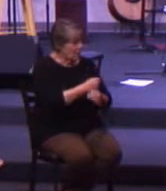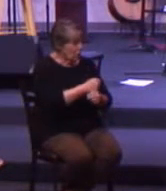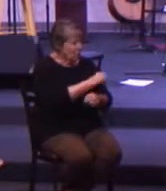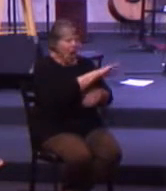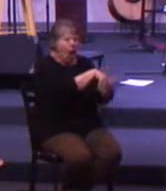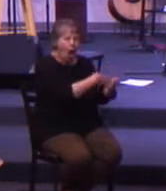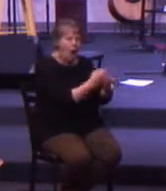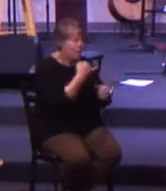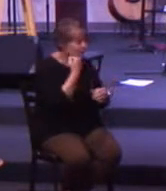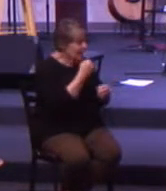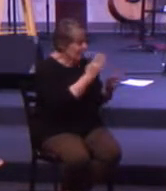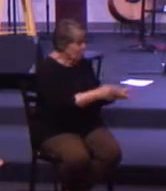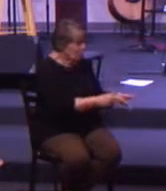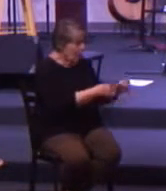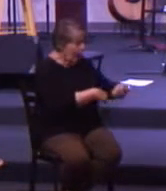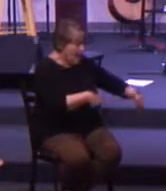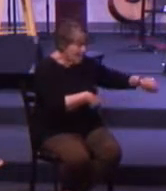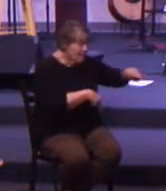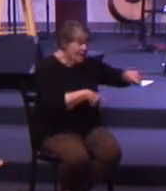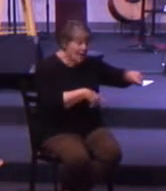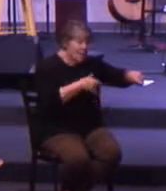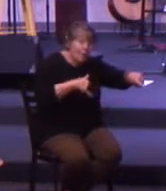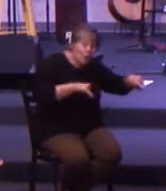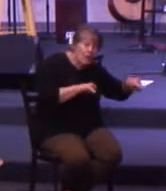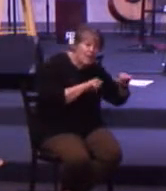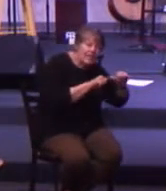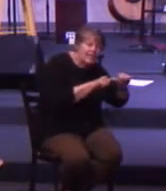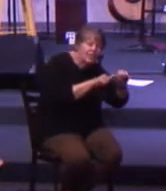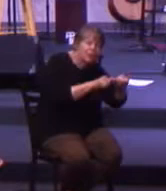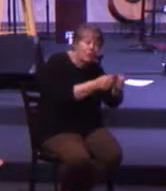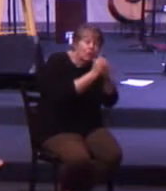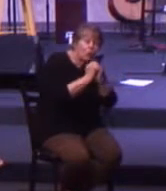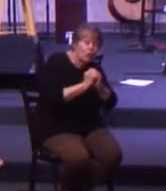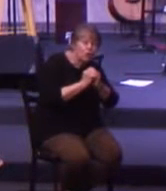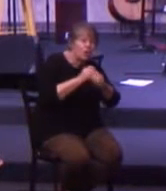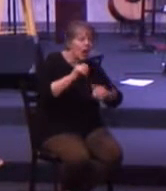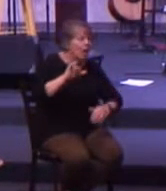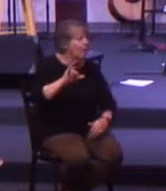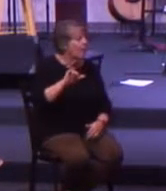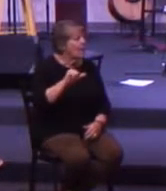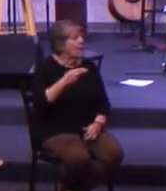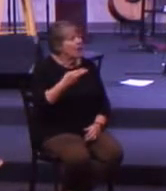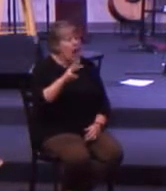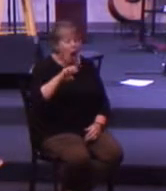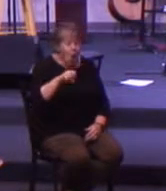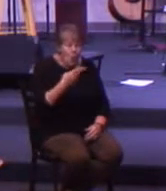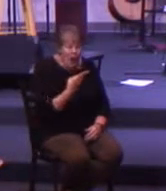worshiping Yahweh, or were at least considering themselves Yahweh worshipers.